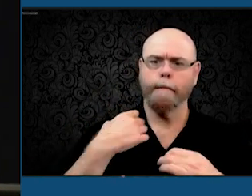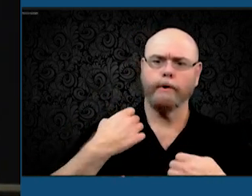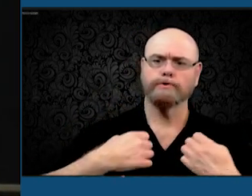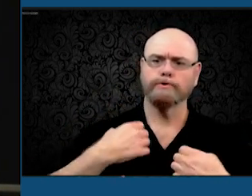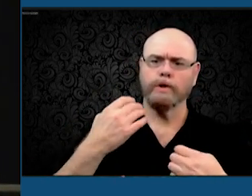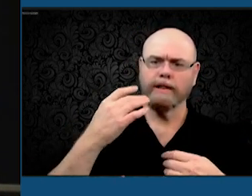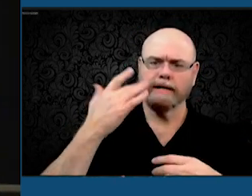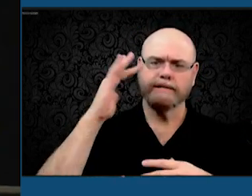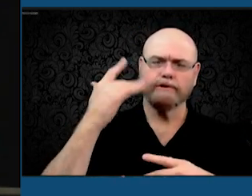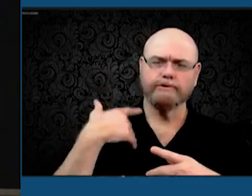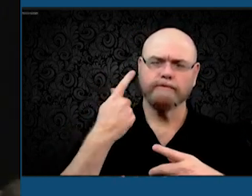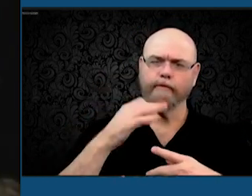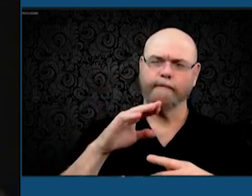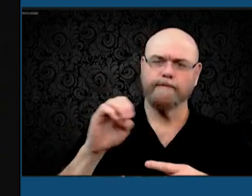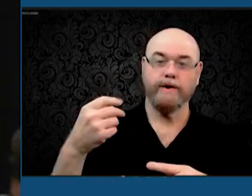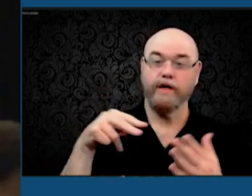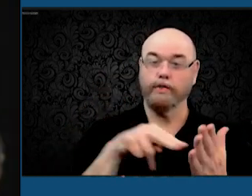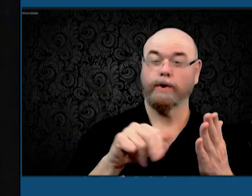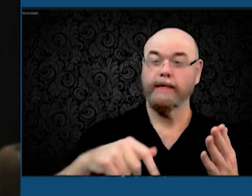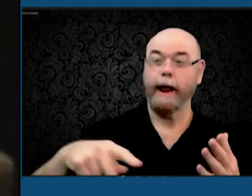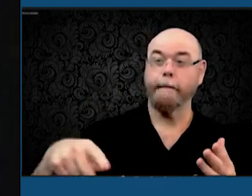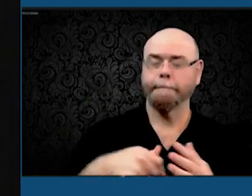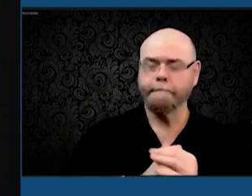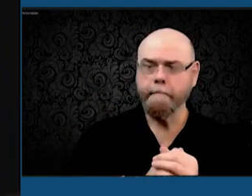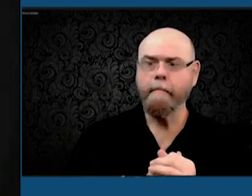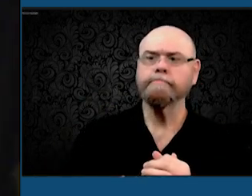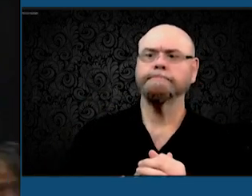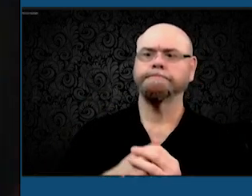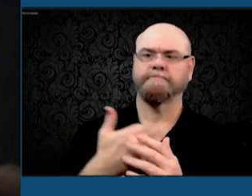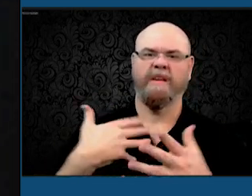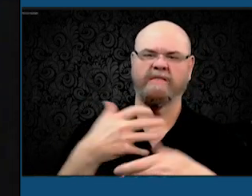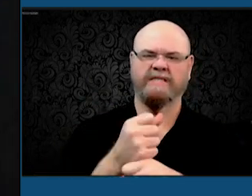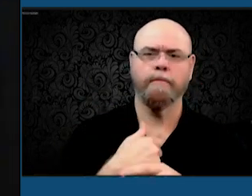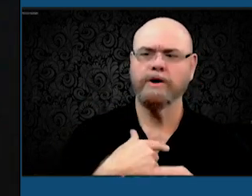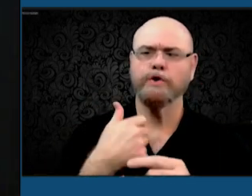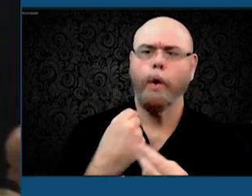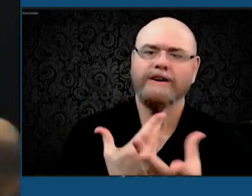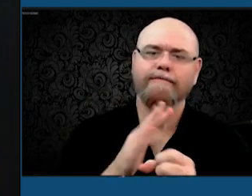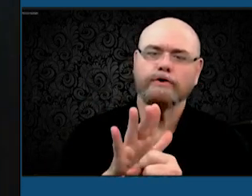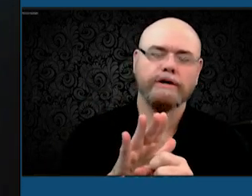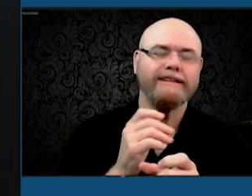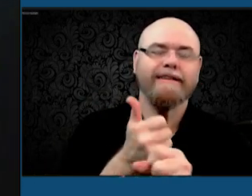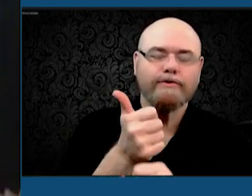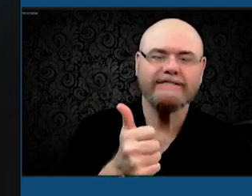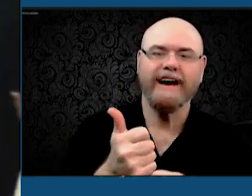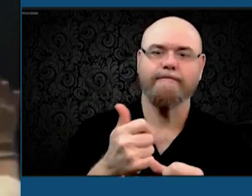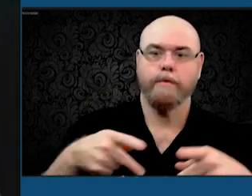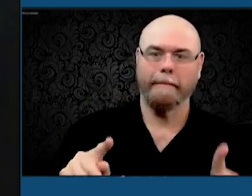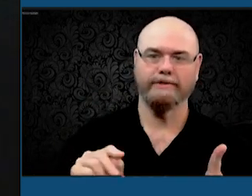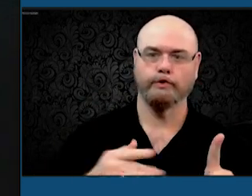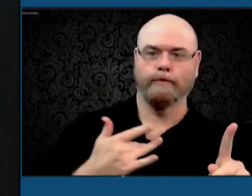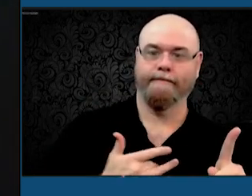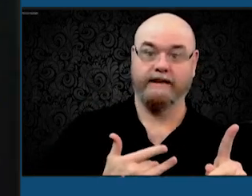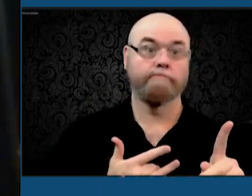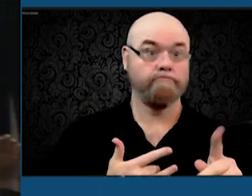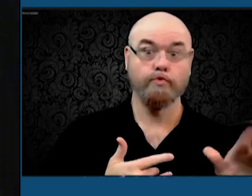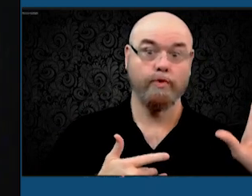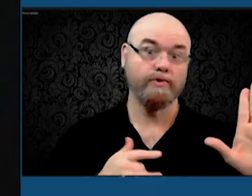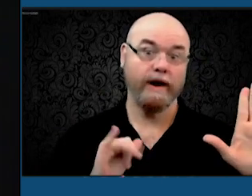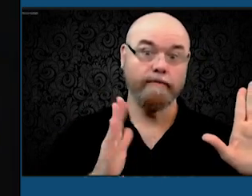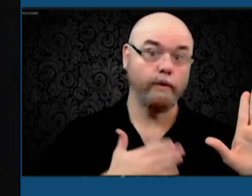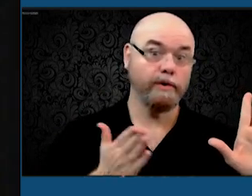And here's our summary. Everyone, you got to give yourself permission to feel. Raise your hand if you're going to do that. All right,